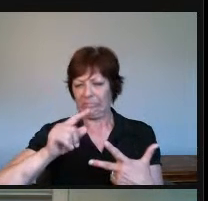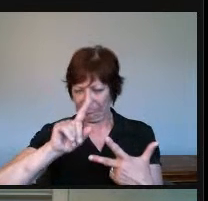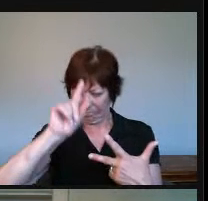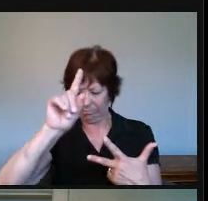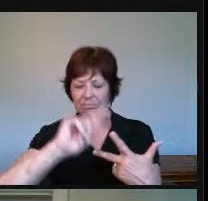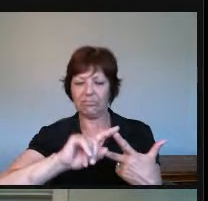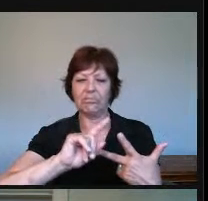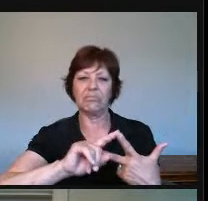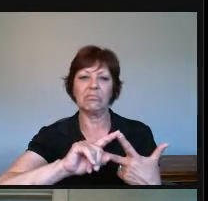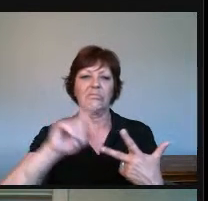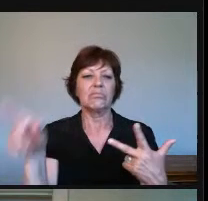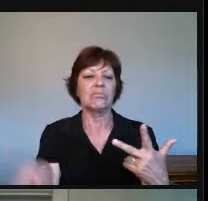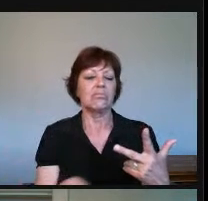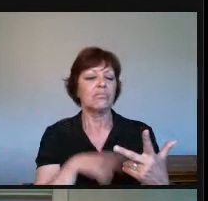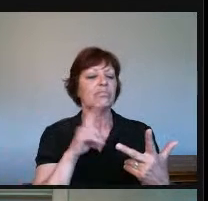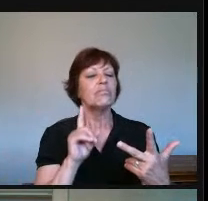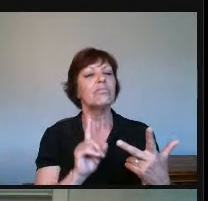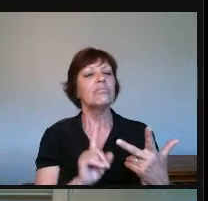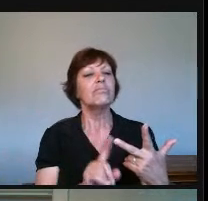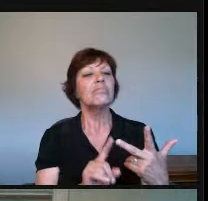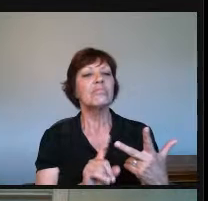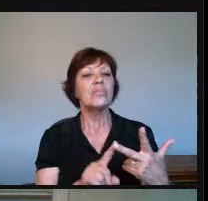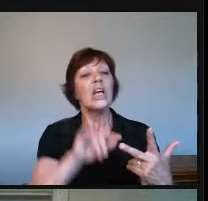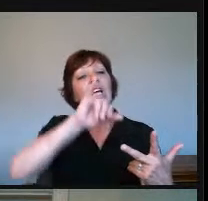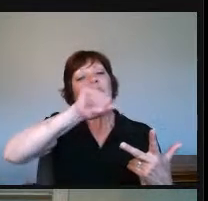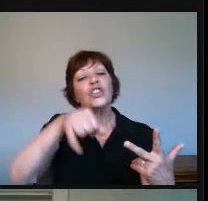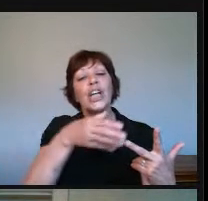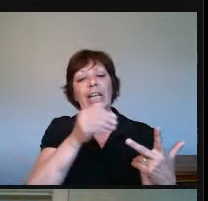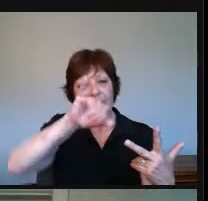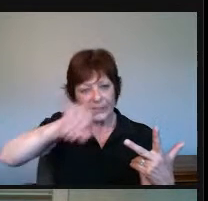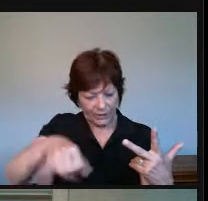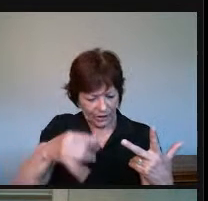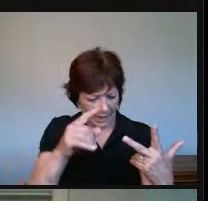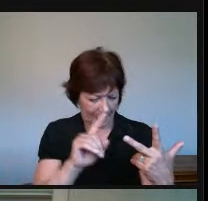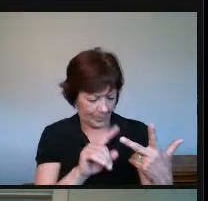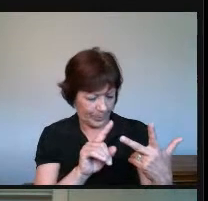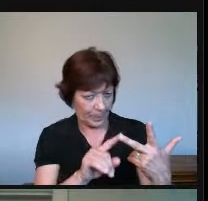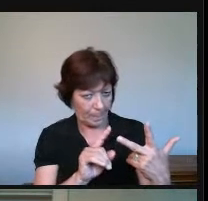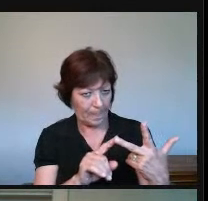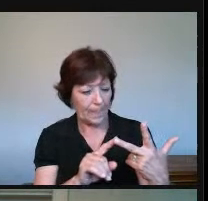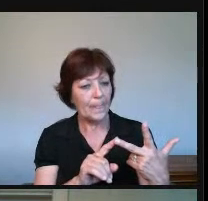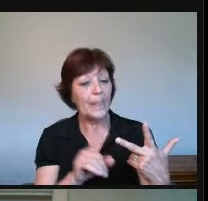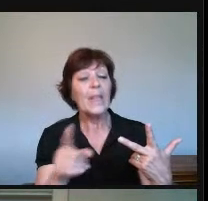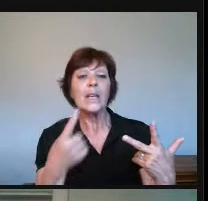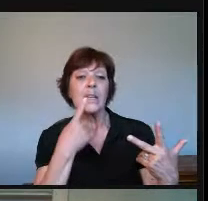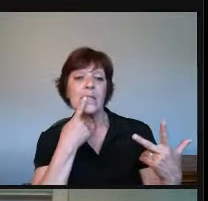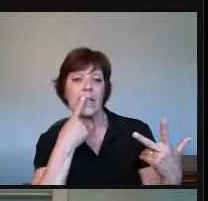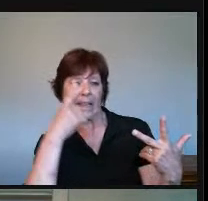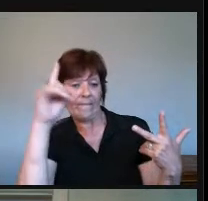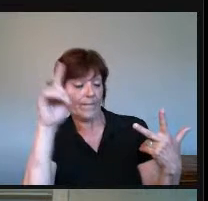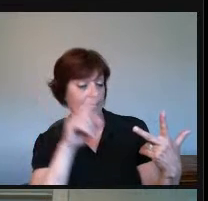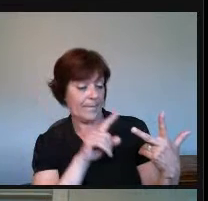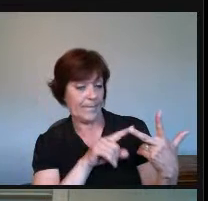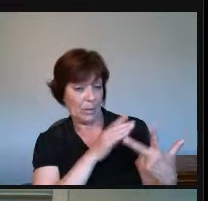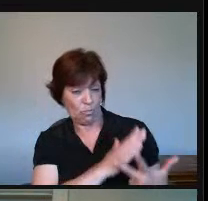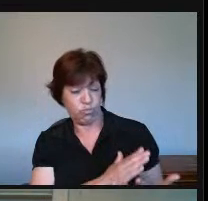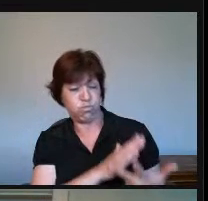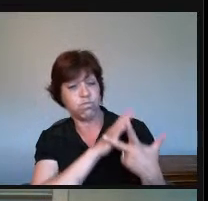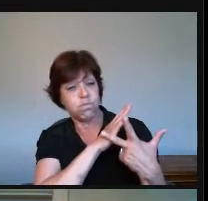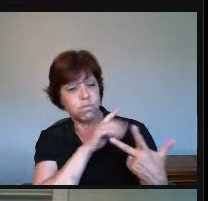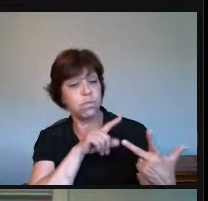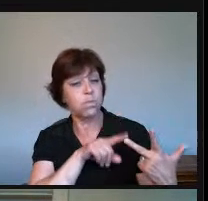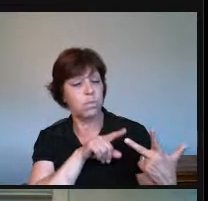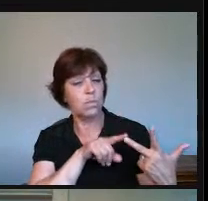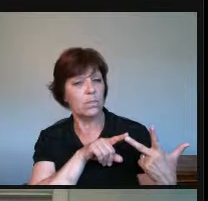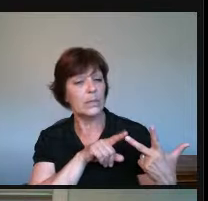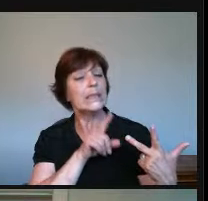looking forward to answering any questions. The Johnson & Johnson, the efficacy in terms of preventing